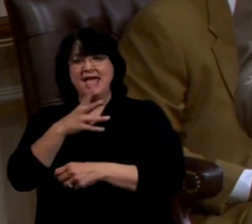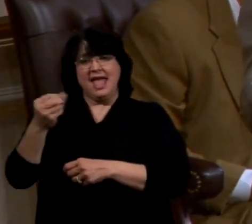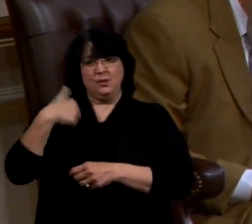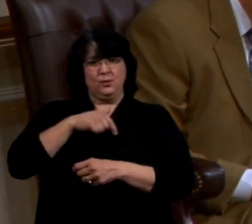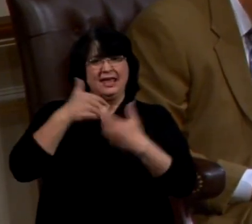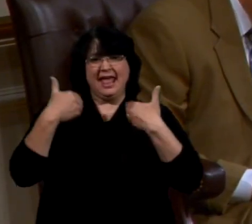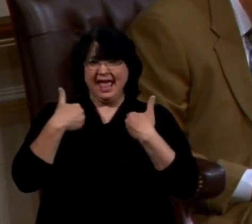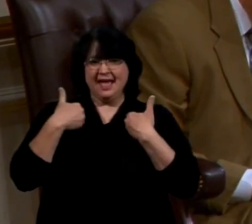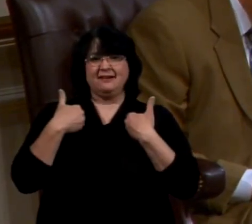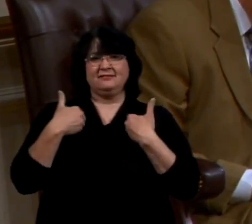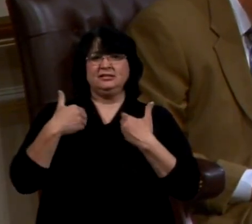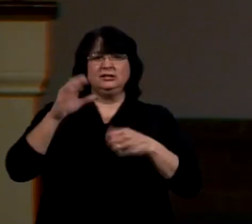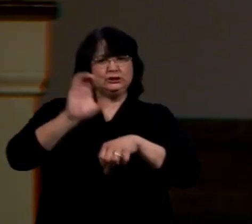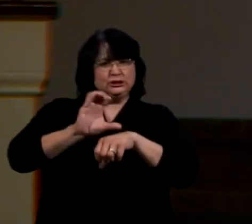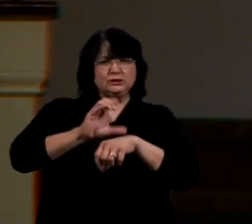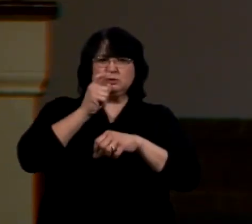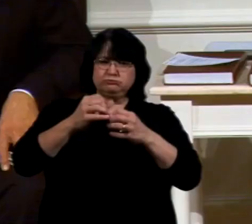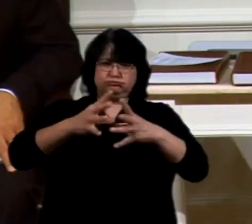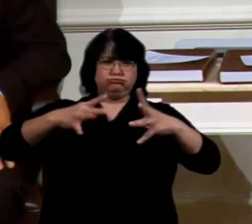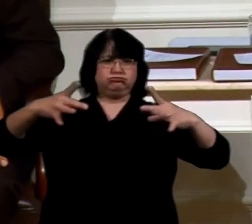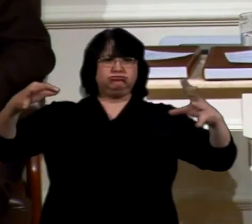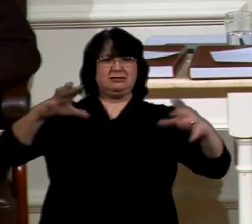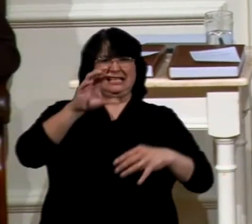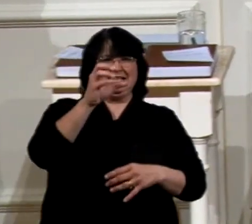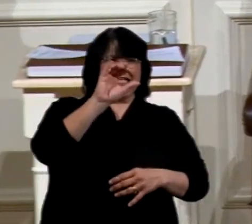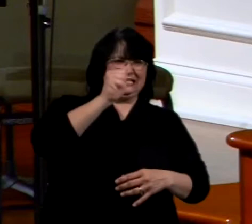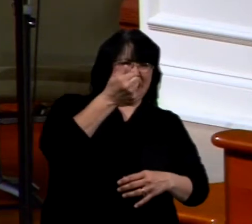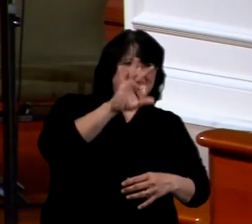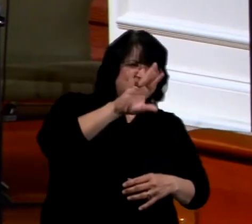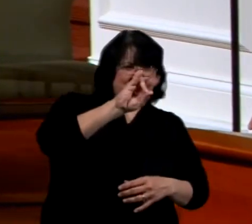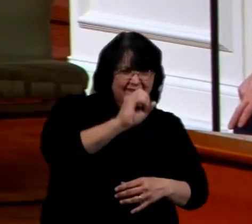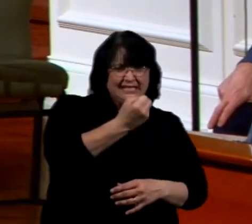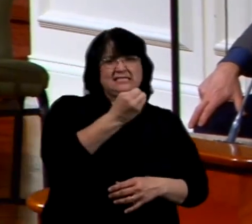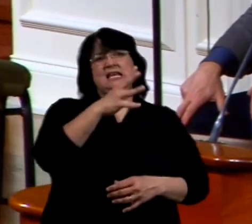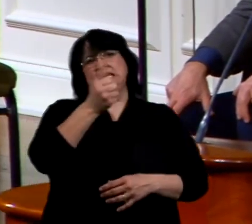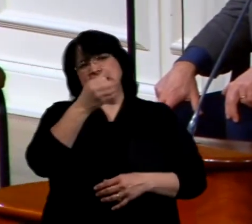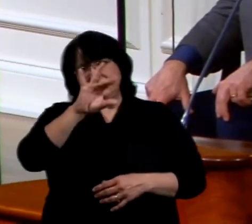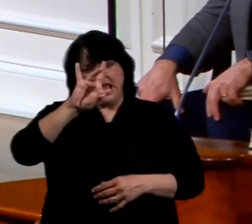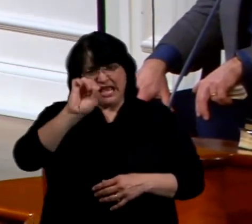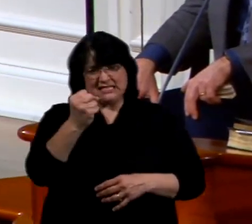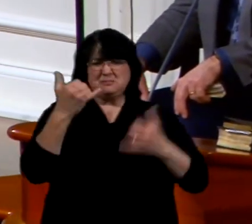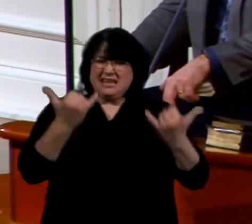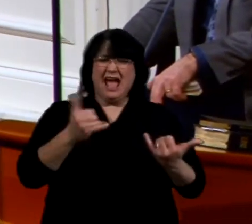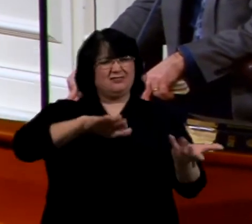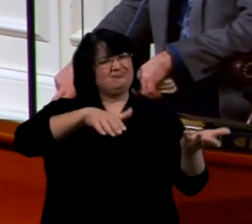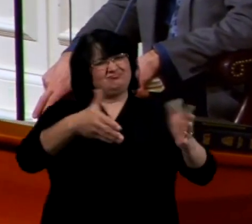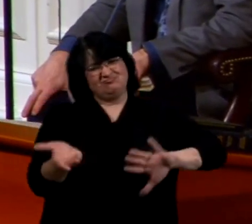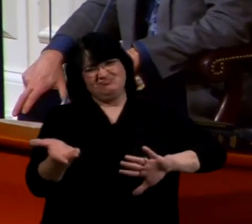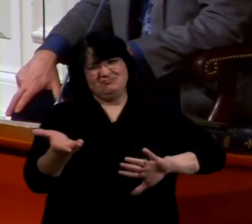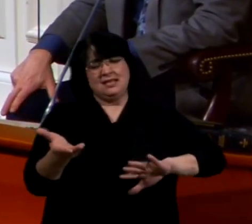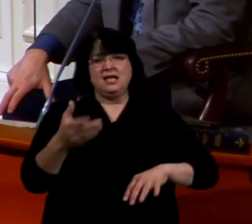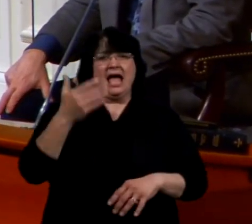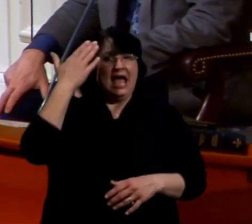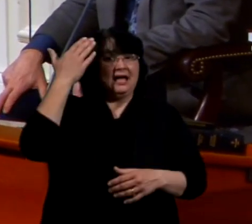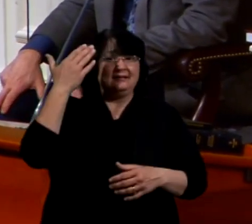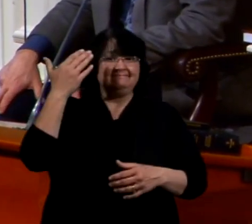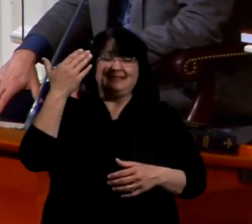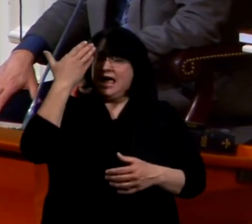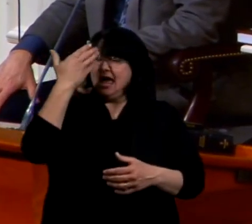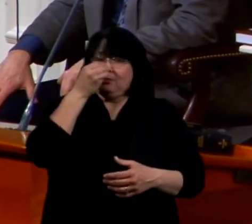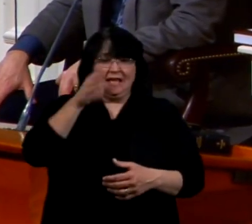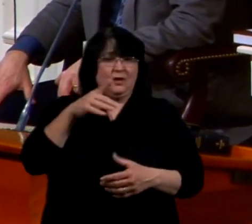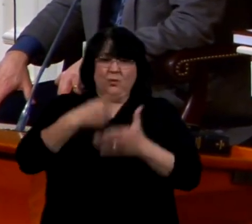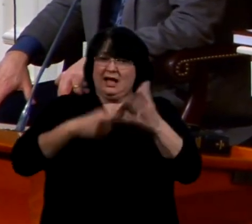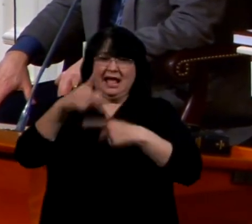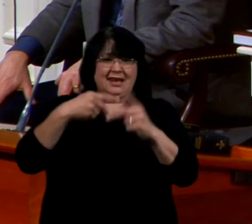winning machines in the 70s and 80s, and they wonder why they're dying and they've lost people and they're not growing. I don't care what kind of movement's out there. The